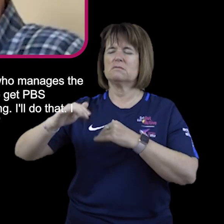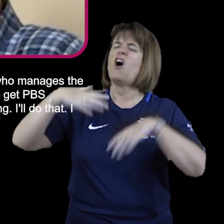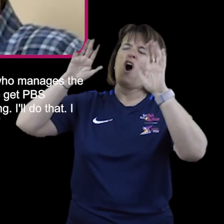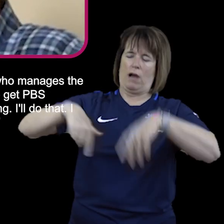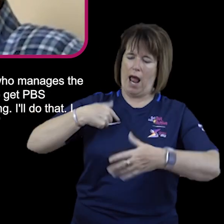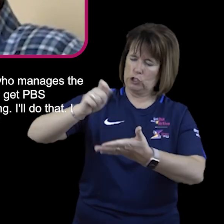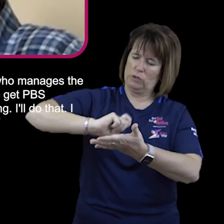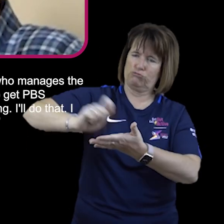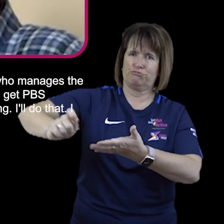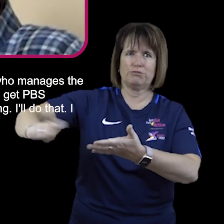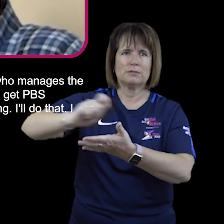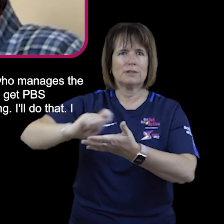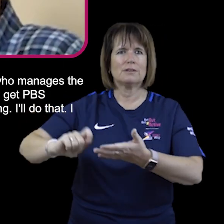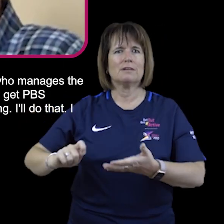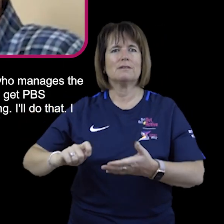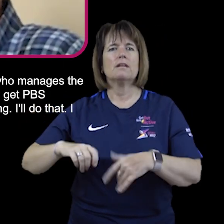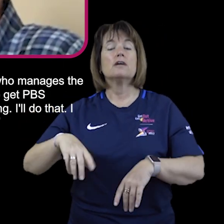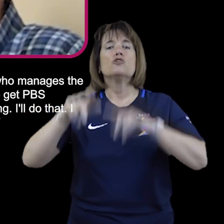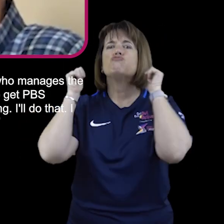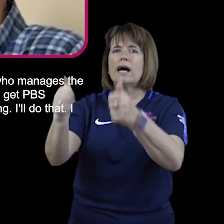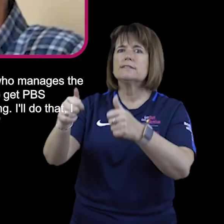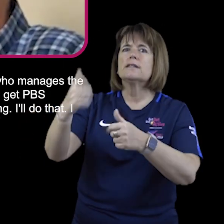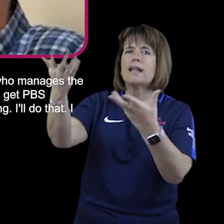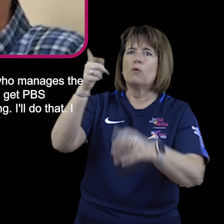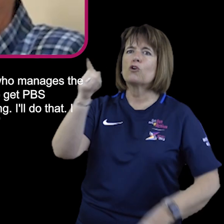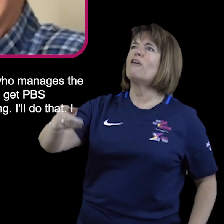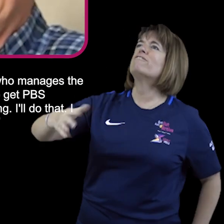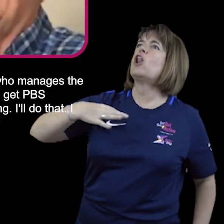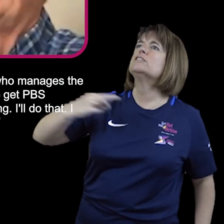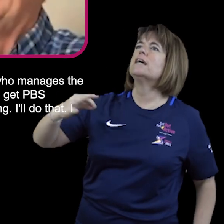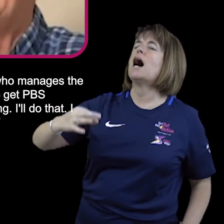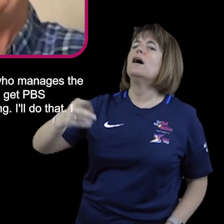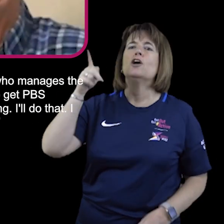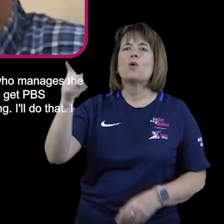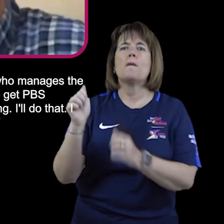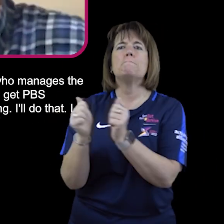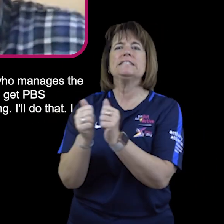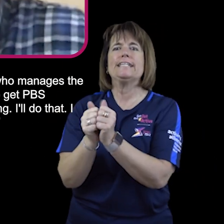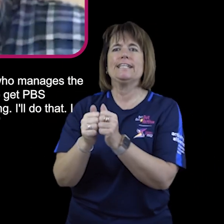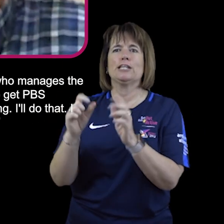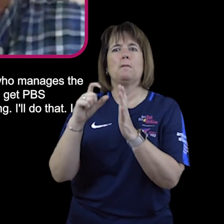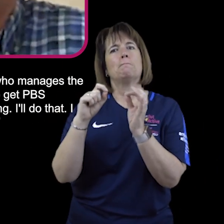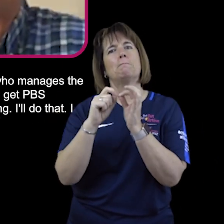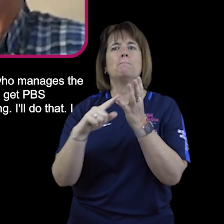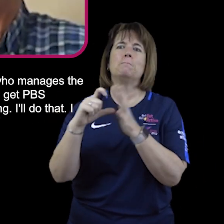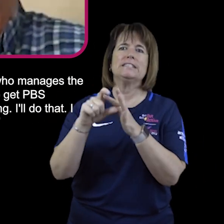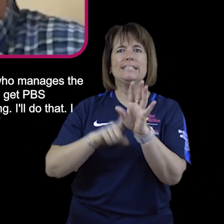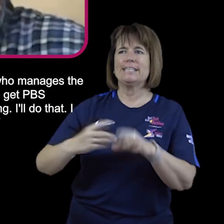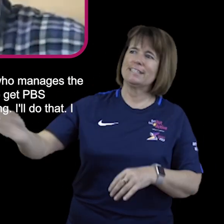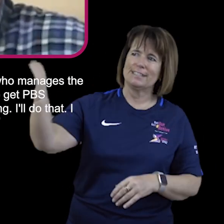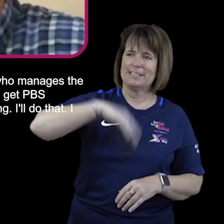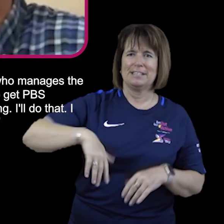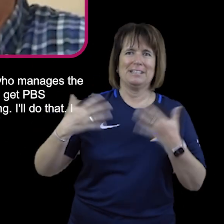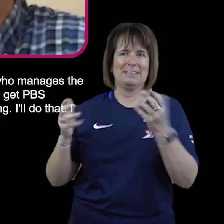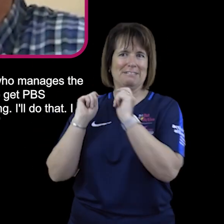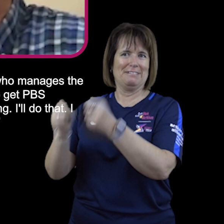DBS checked, is it the... Oh, right, yeah. I thought, well, okay then. Seems a bit odd for a bit of gardening. I'll do that. I filled all that. She said,